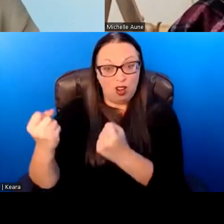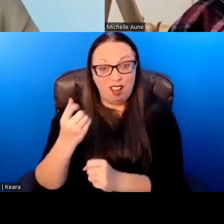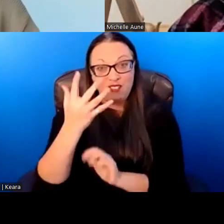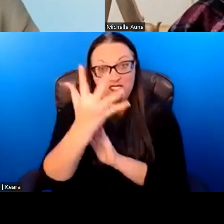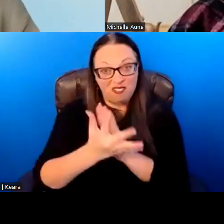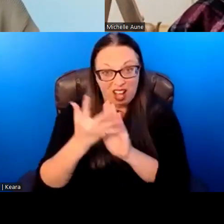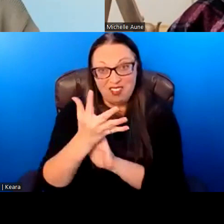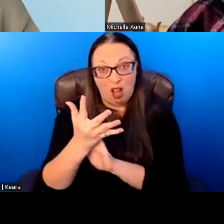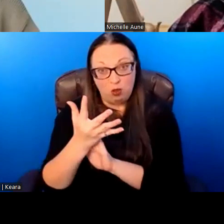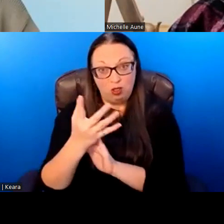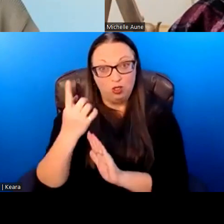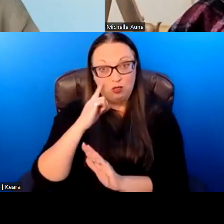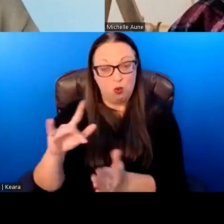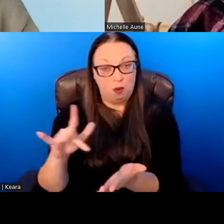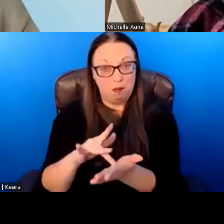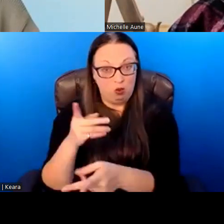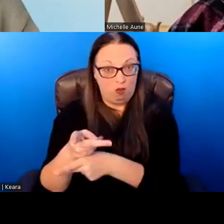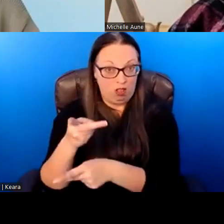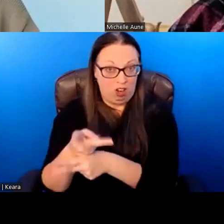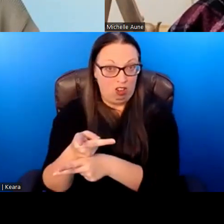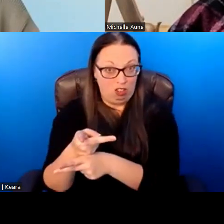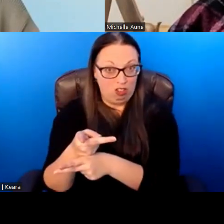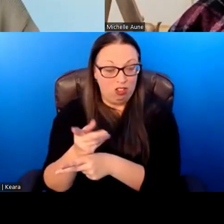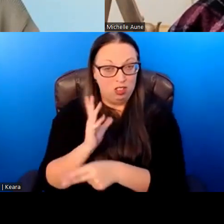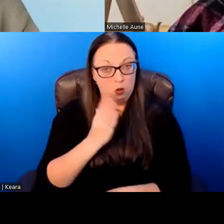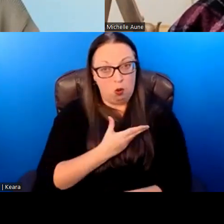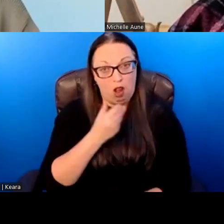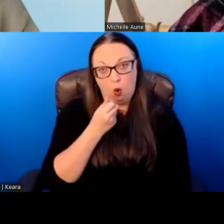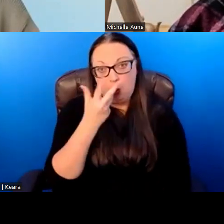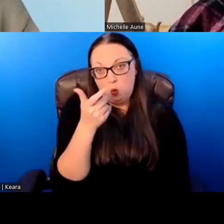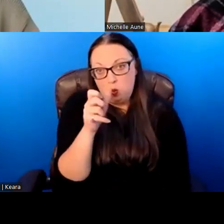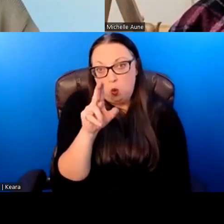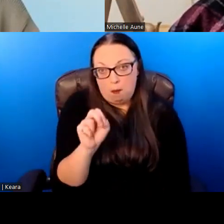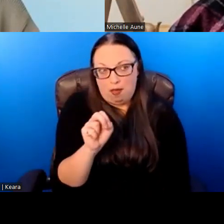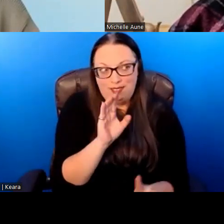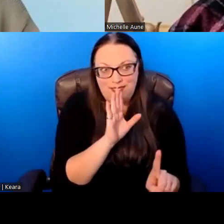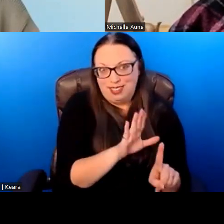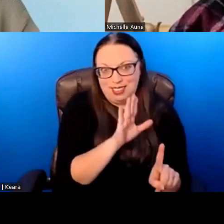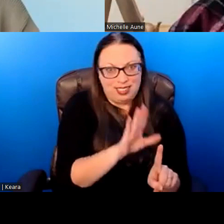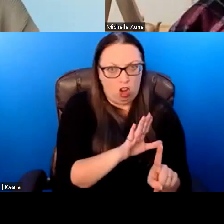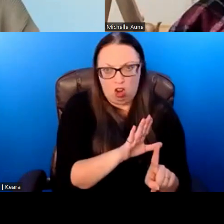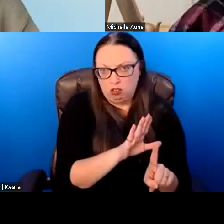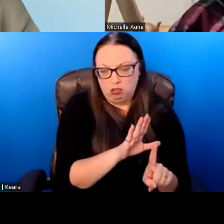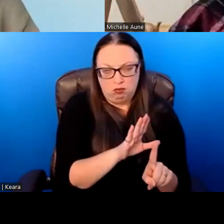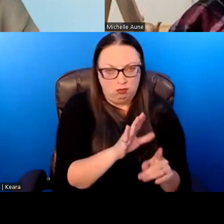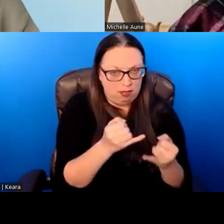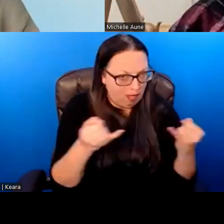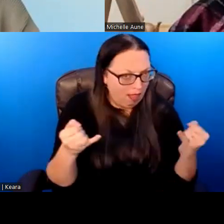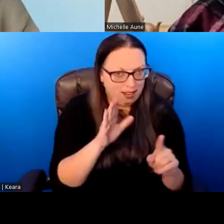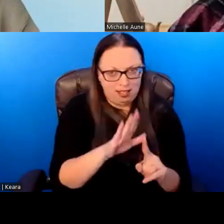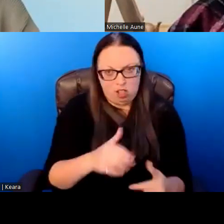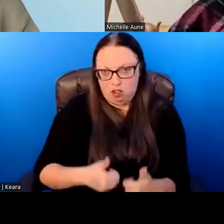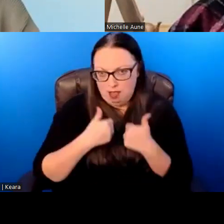get medical care. So our warm line is kind of their warm line, their line, their